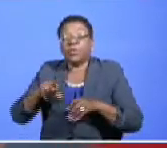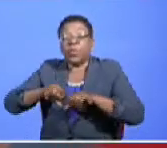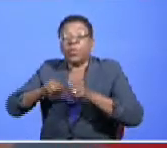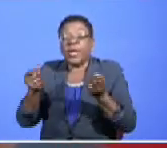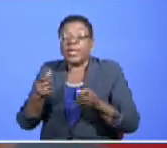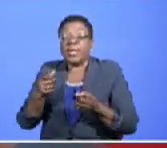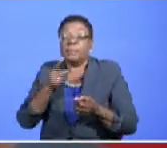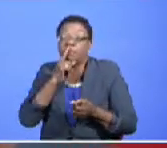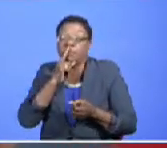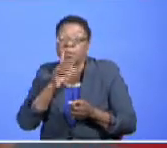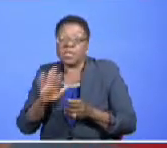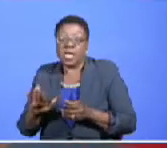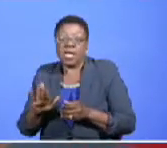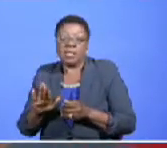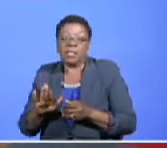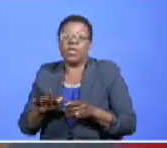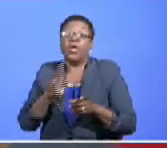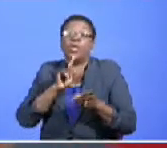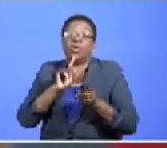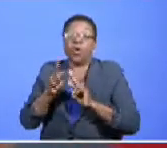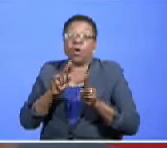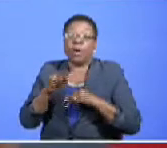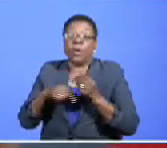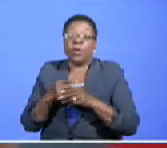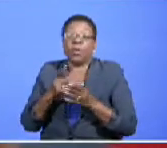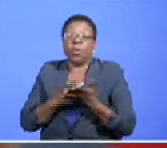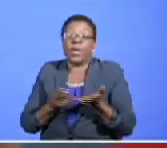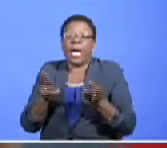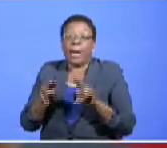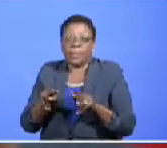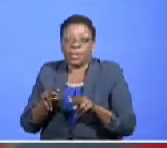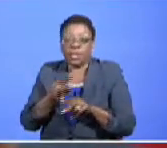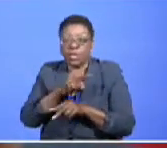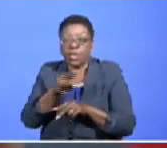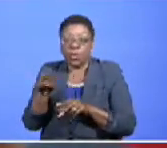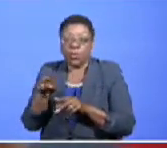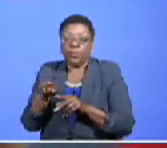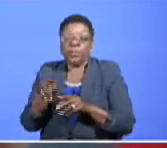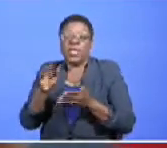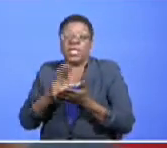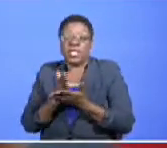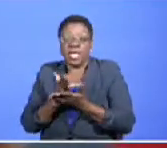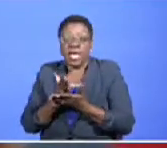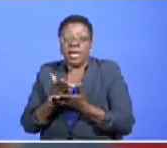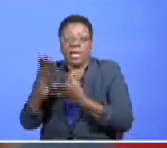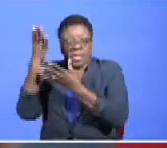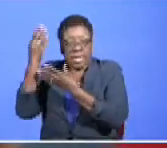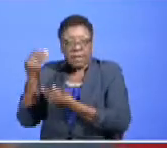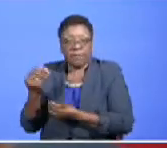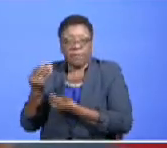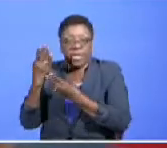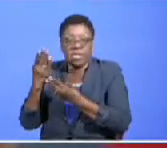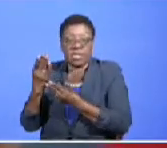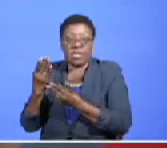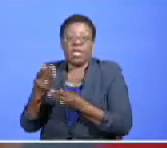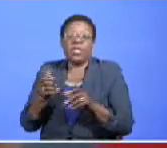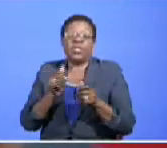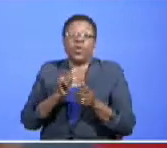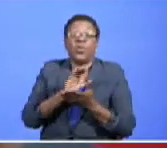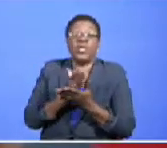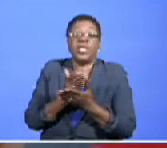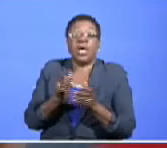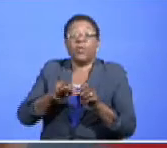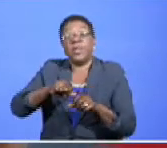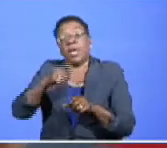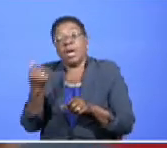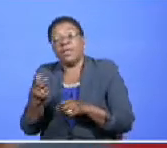time that we're saying, what happens next? And so we are collaborating with all the other NGOs, TLS, Princess